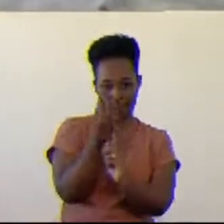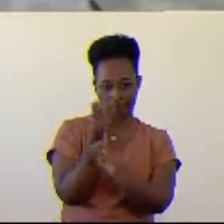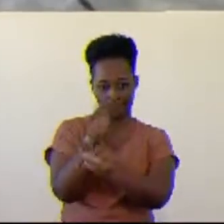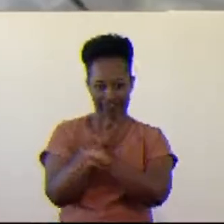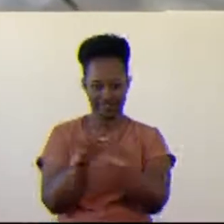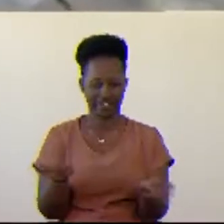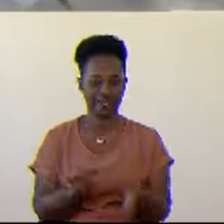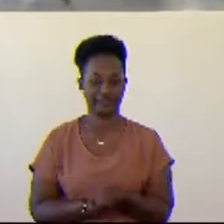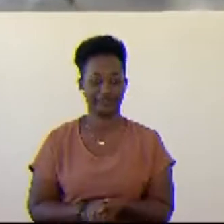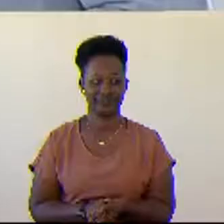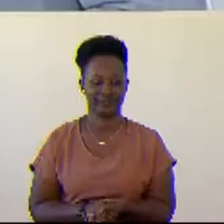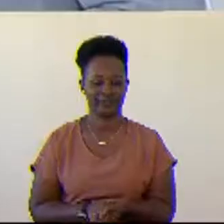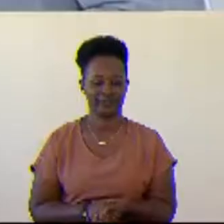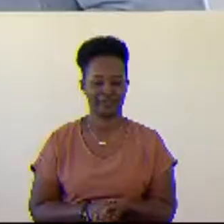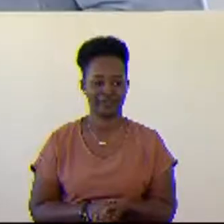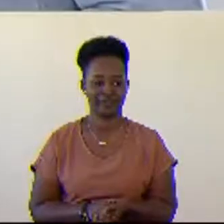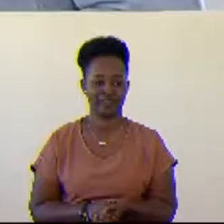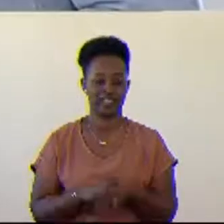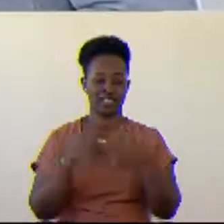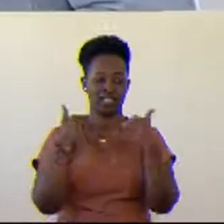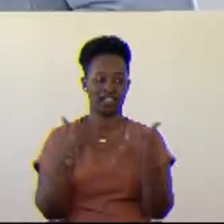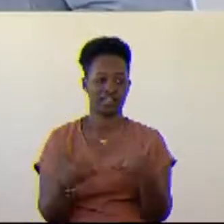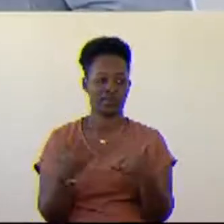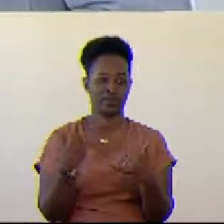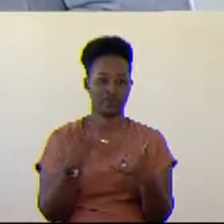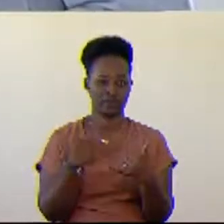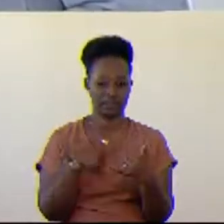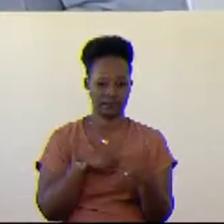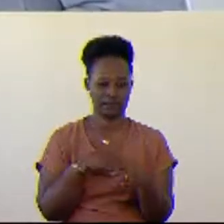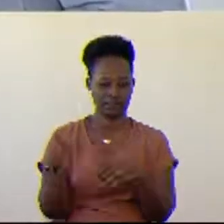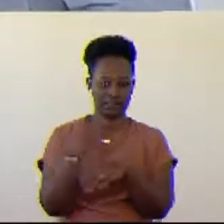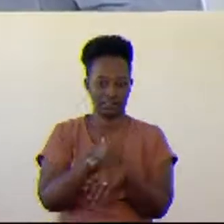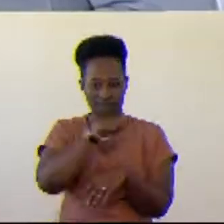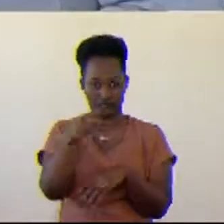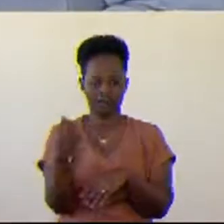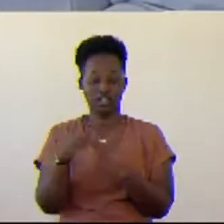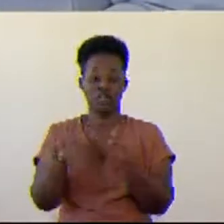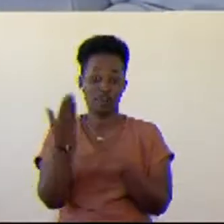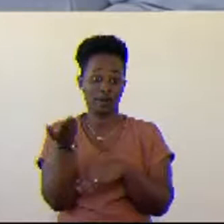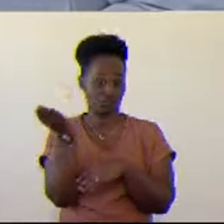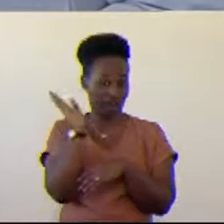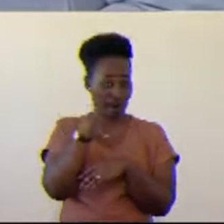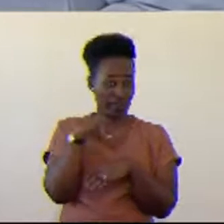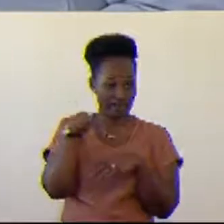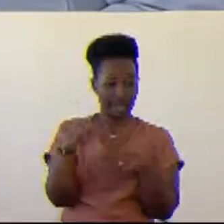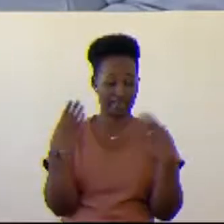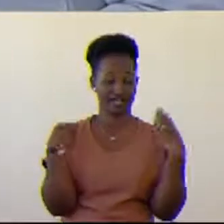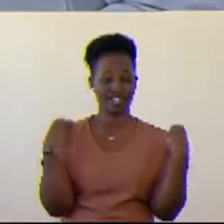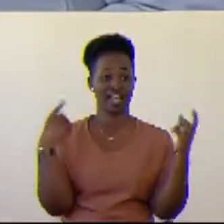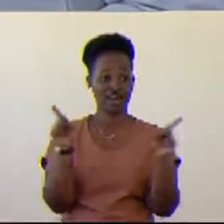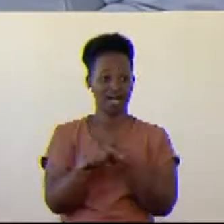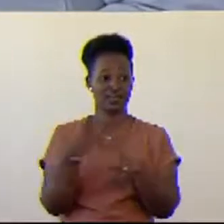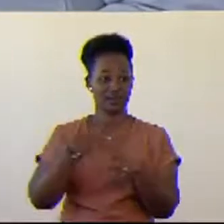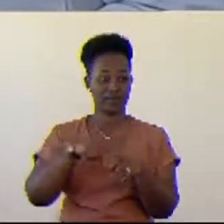That should catch fire. I'm also going to set the other one burning. We will come back to this experiment as we